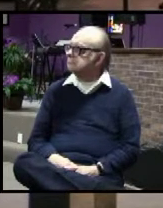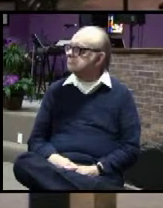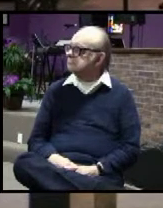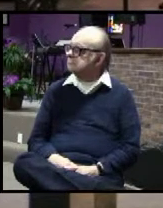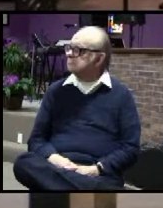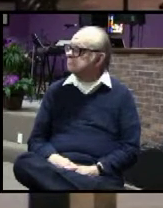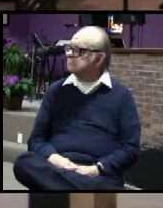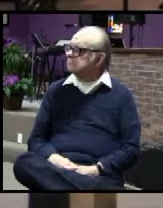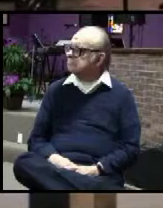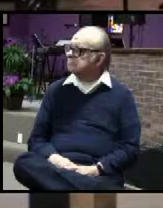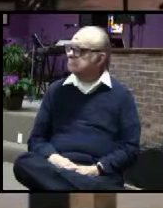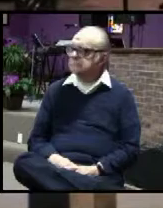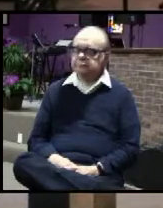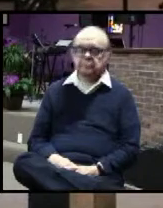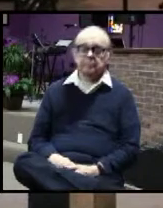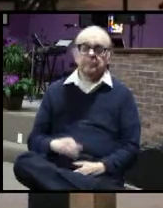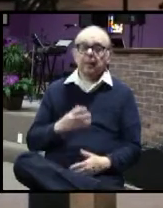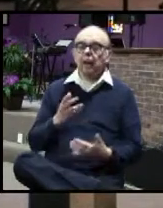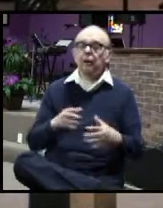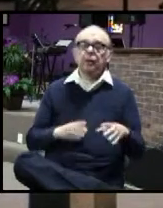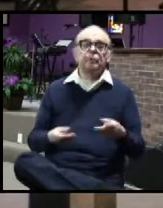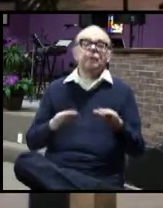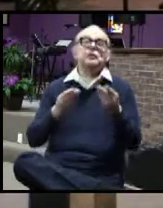All I'm doing is melting the sucker.